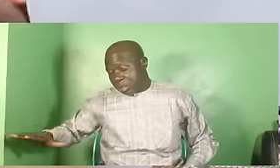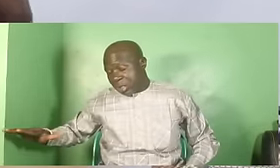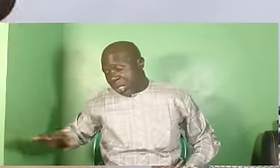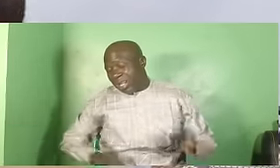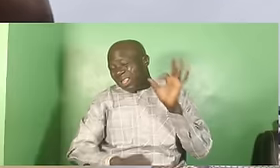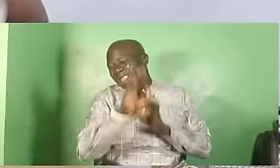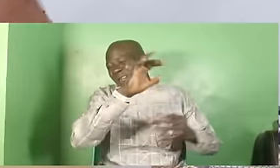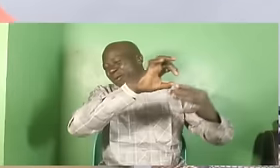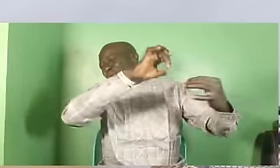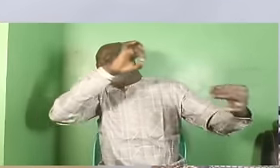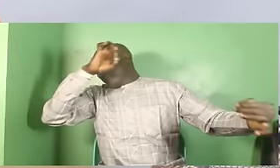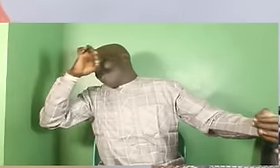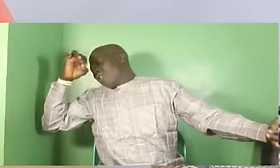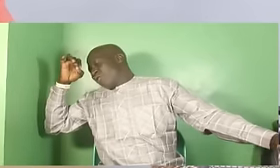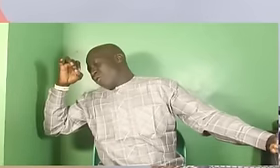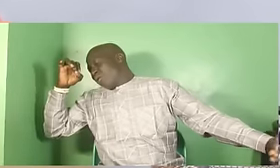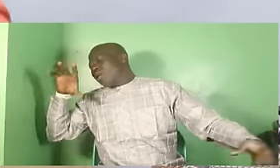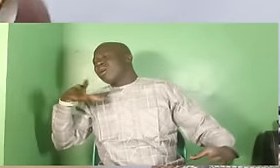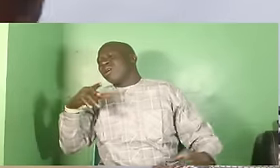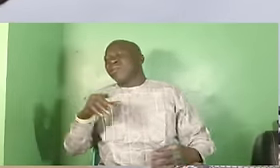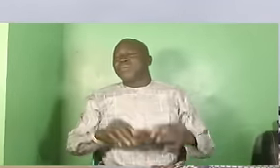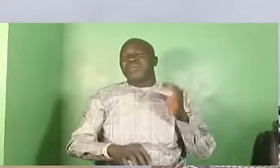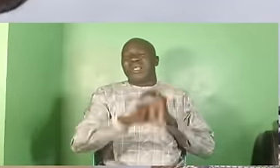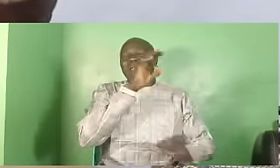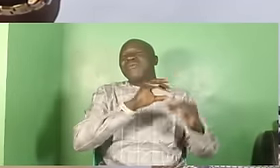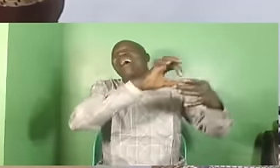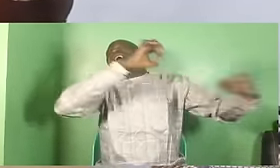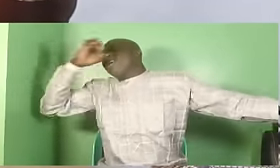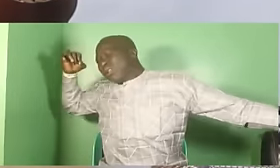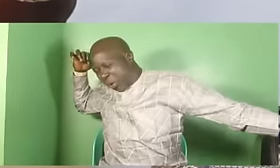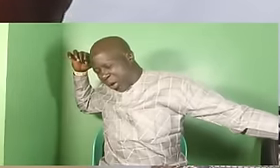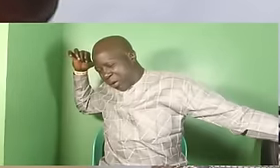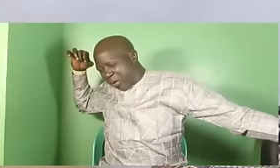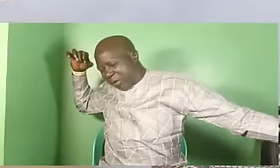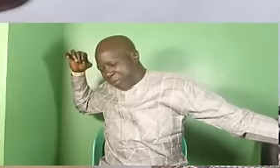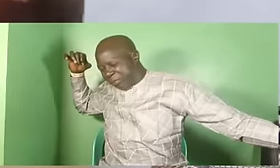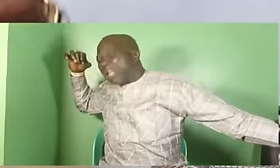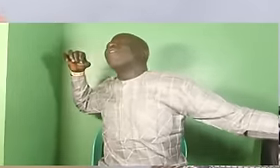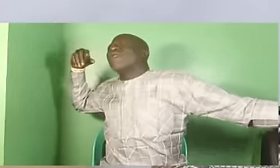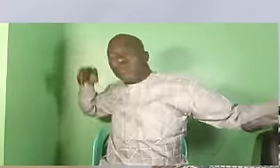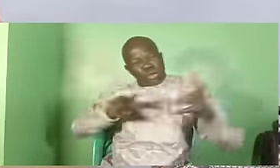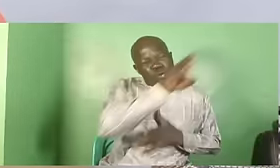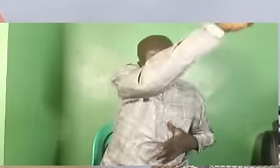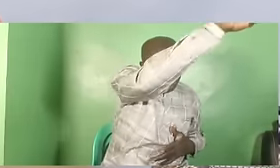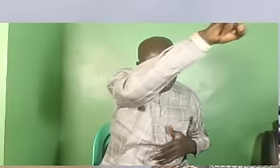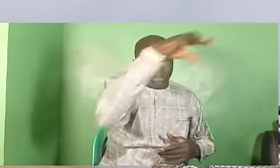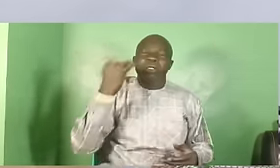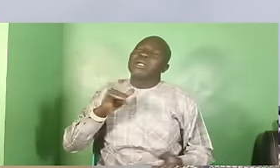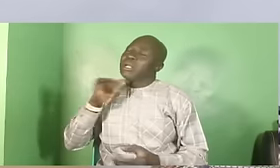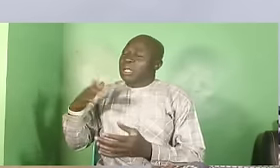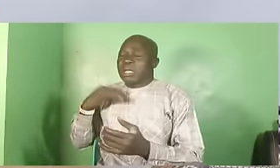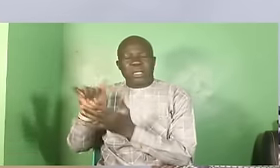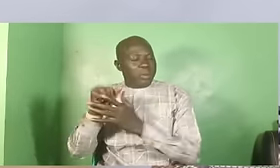children. As you draw the arrow. If you draw it well, that arrow will move far.